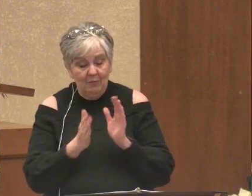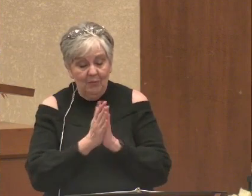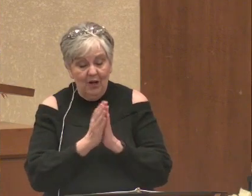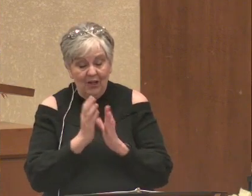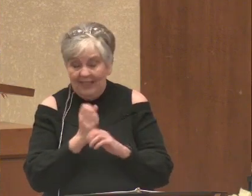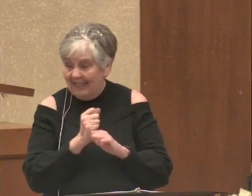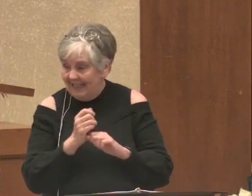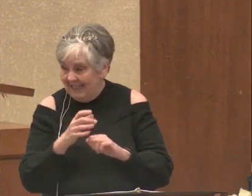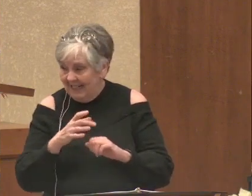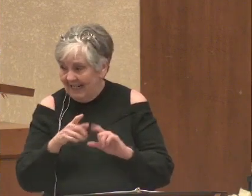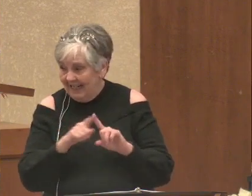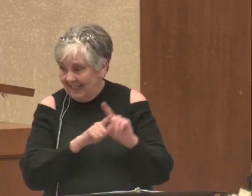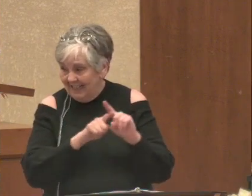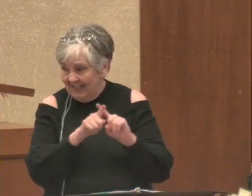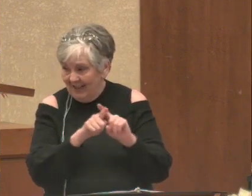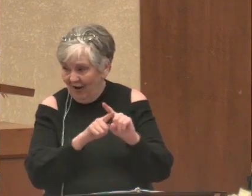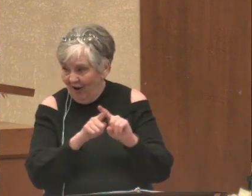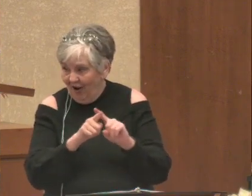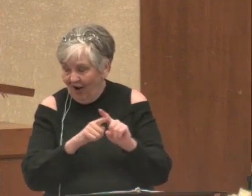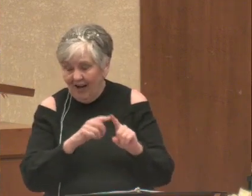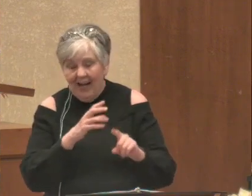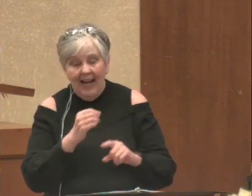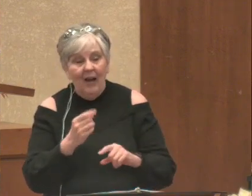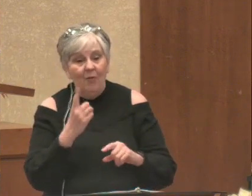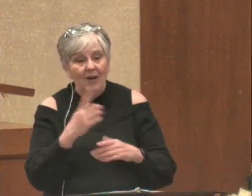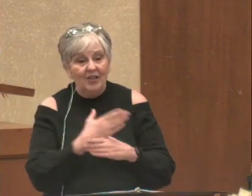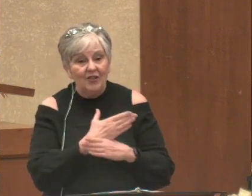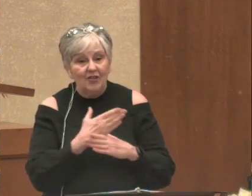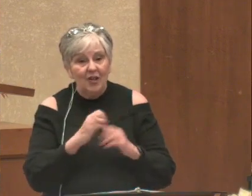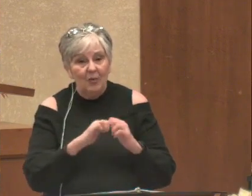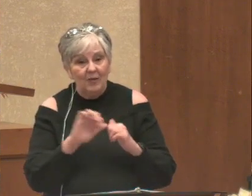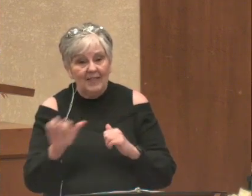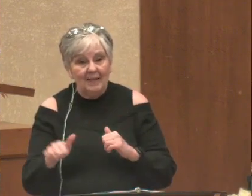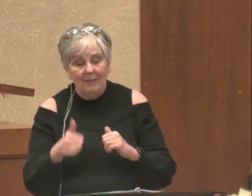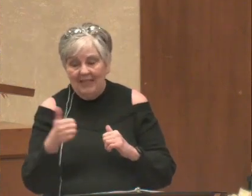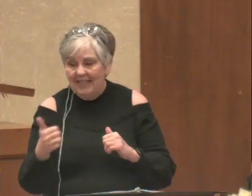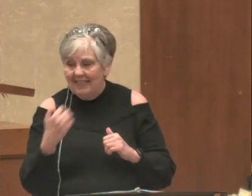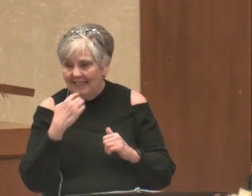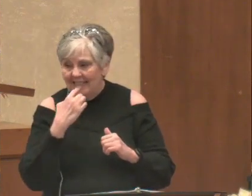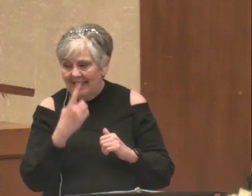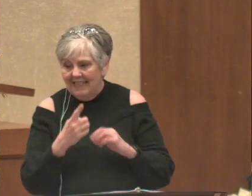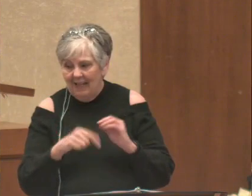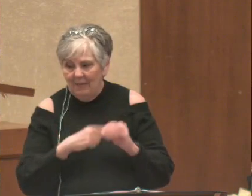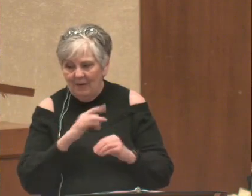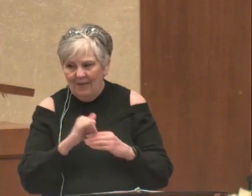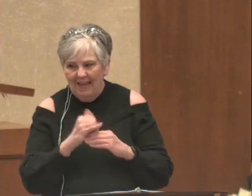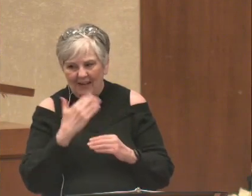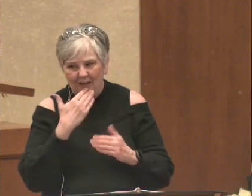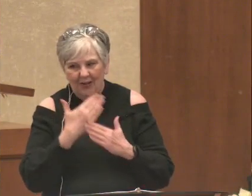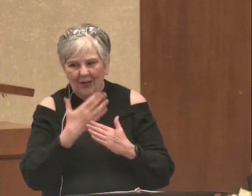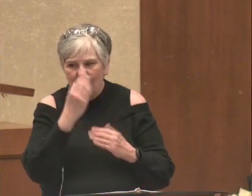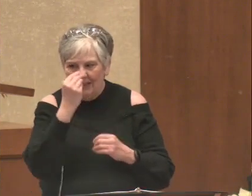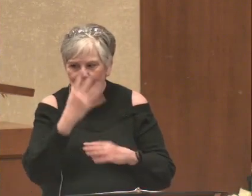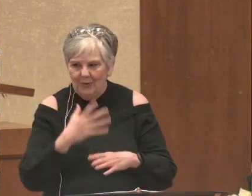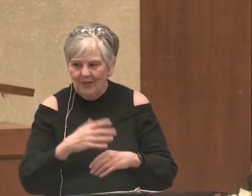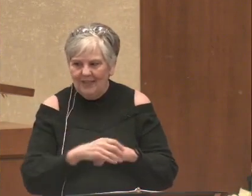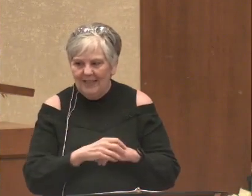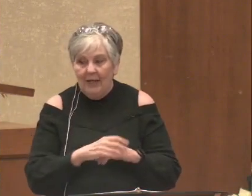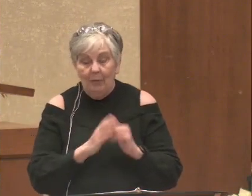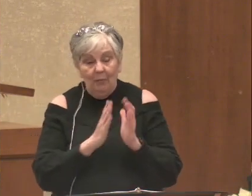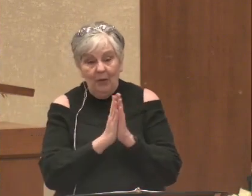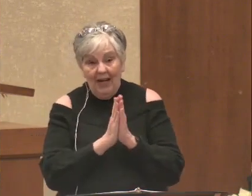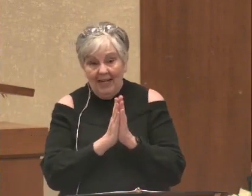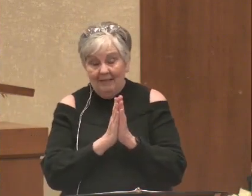star for yourself from our acolytes and one to share with somebody else to tell about that good news. All right, should we